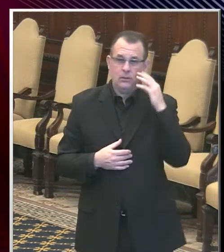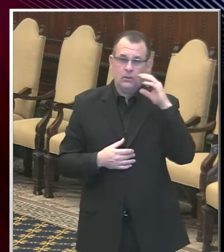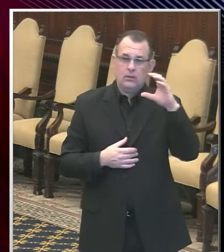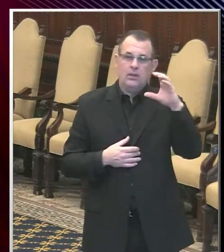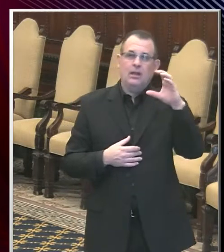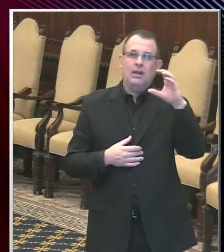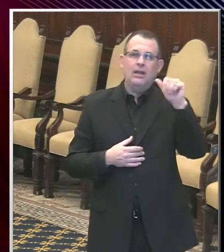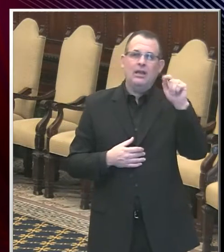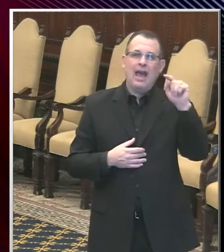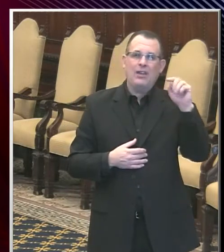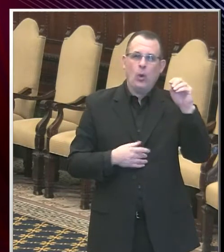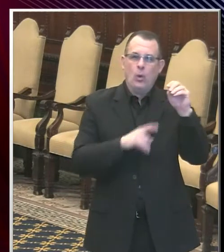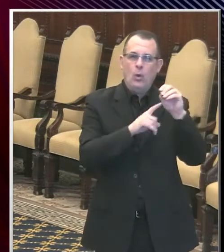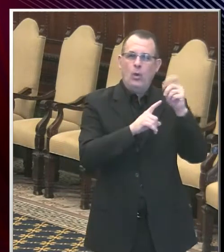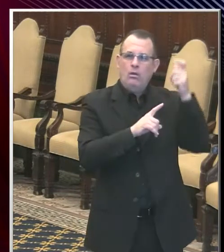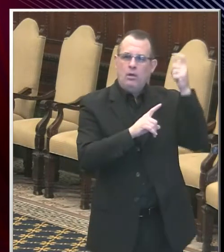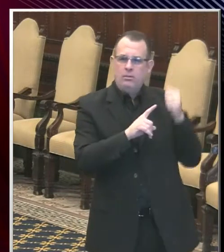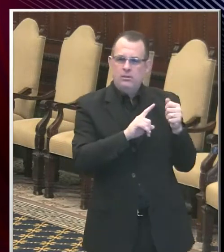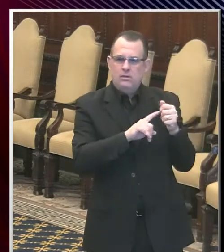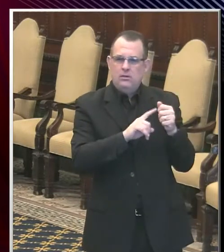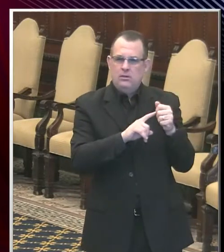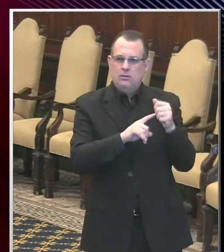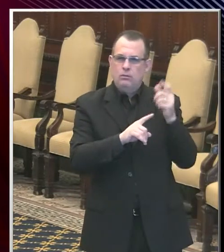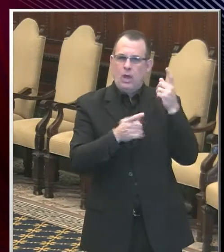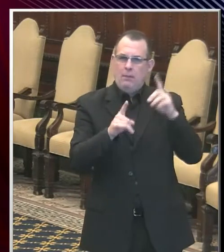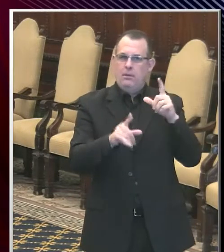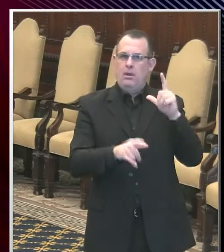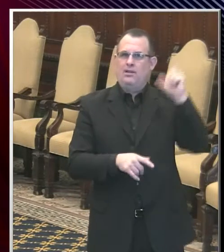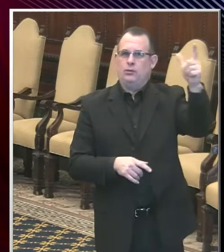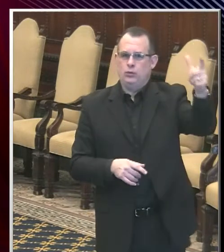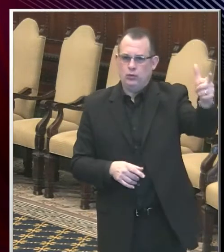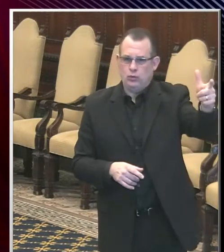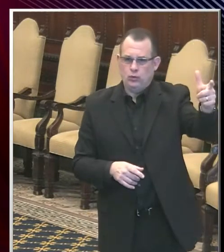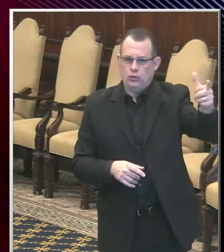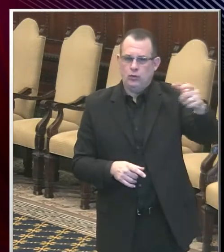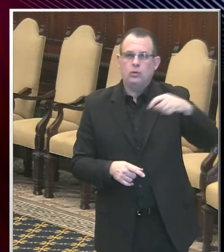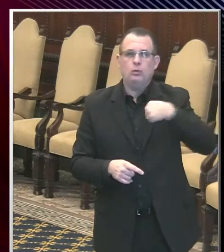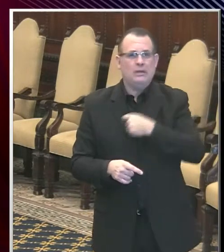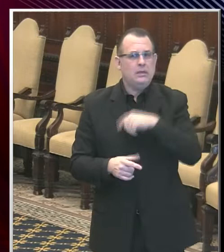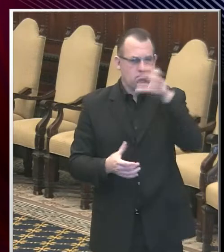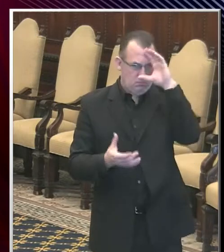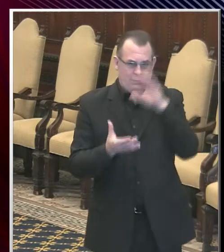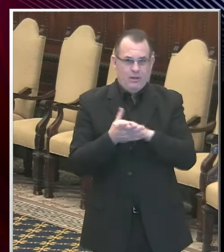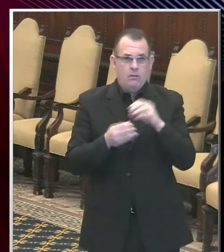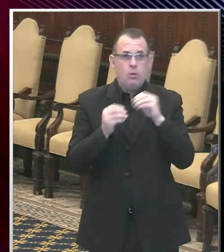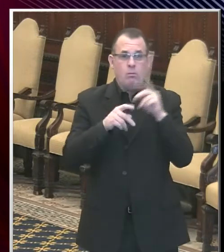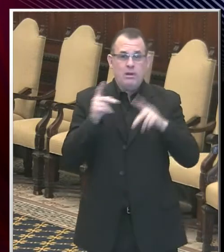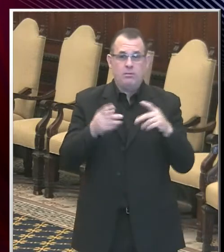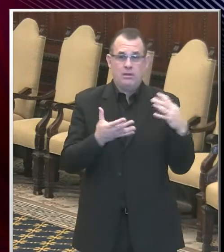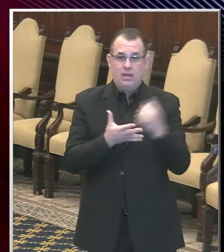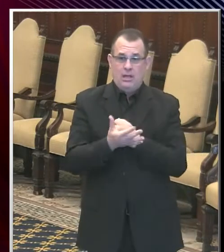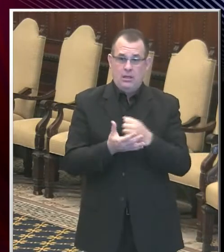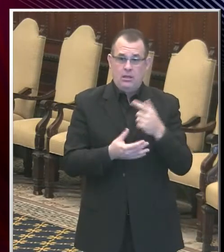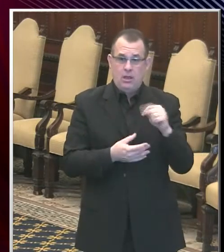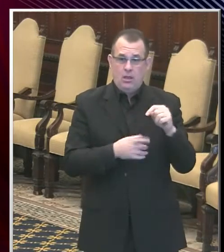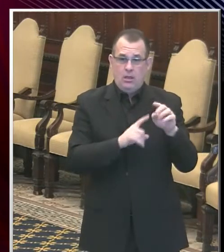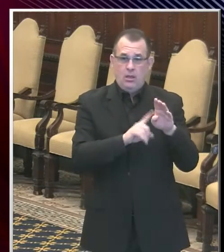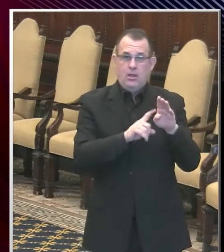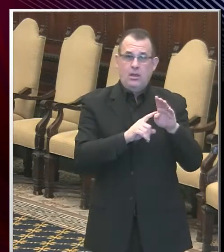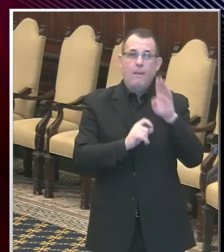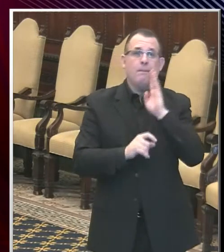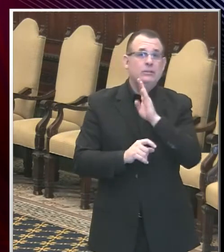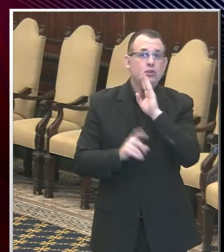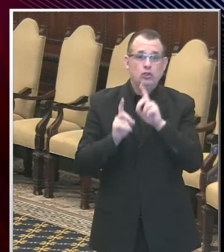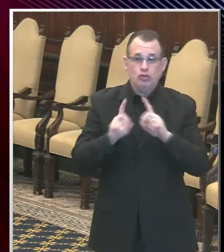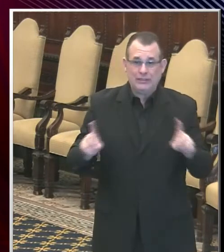altogether because we believe that more people that have degrees, associate and bachelor degrees in our city will thrive, will prosper as a result of that.